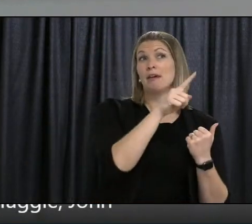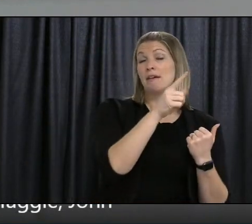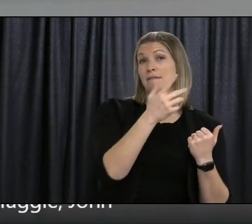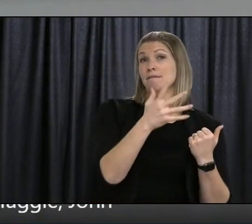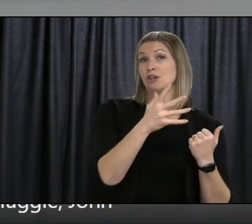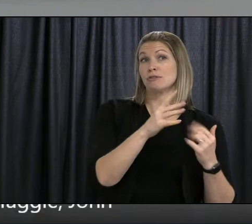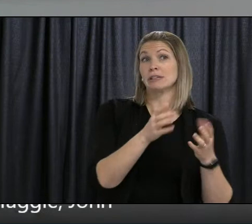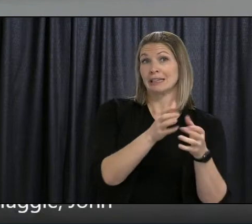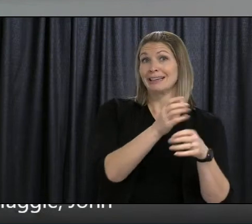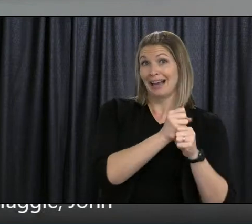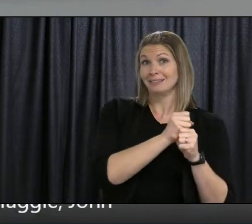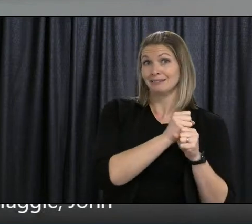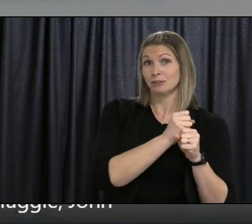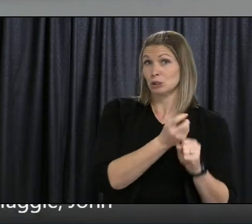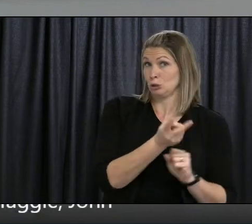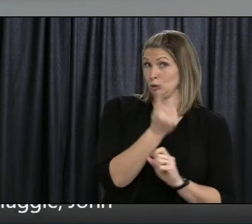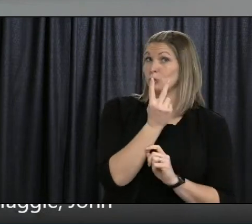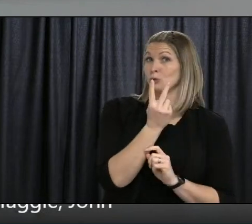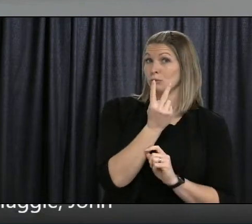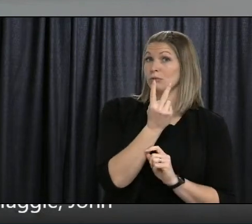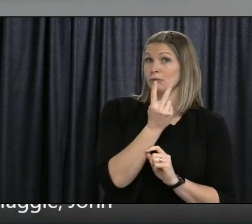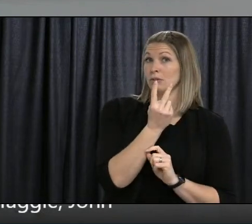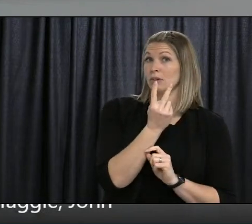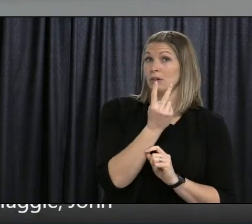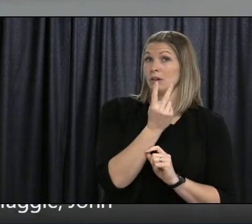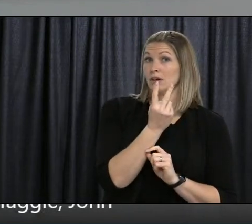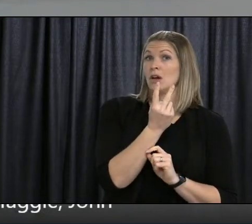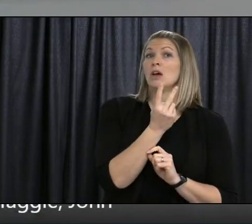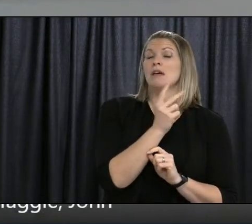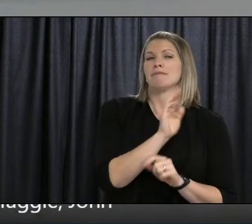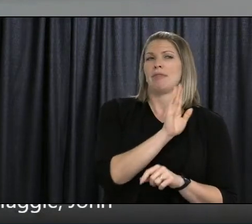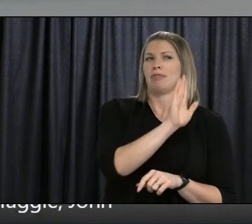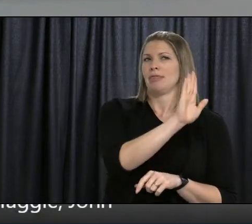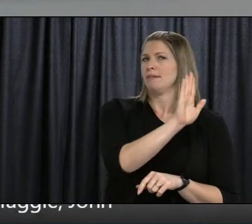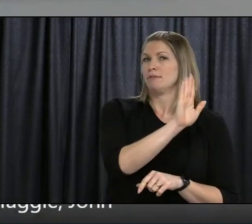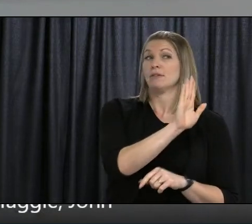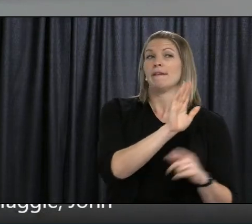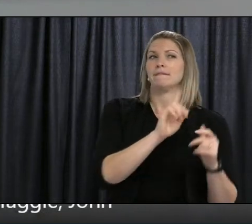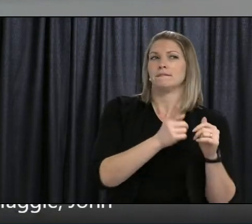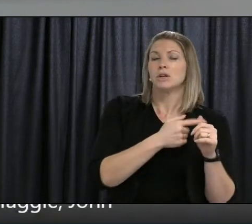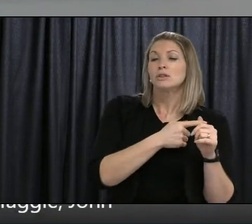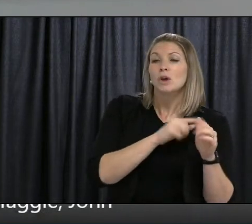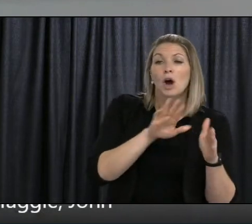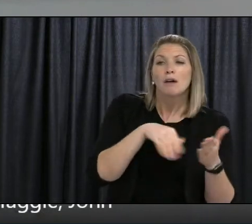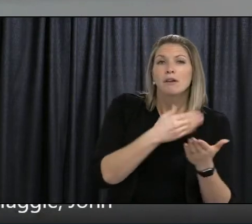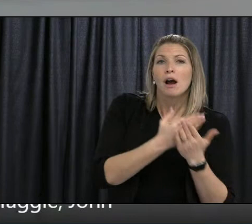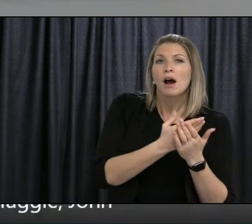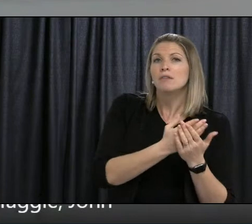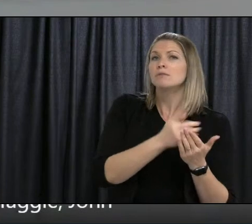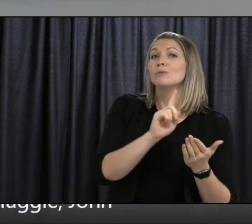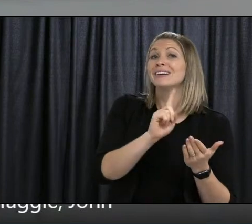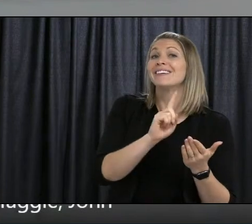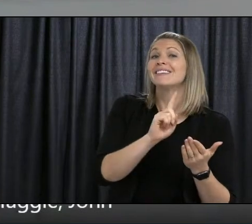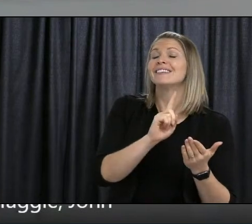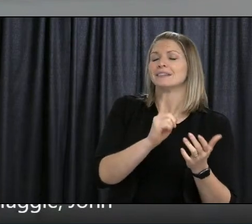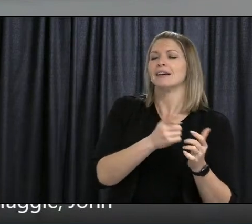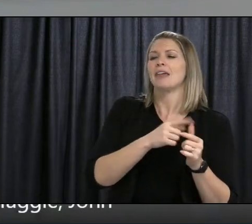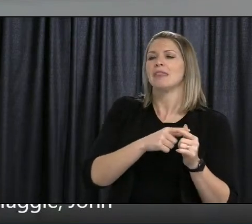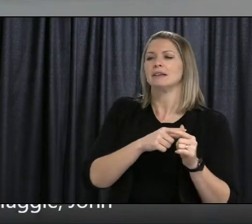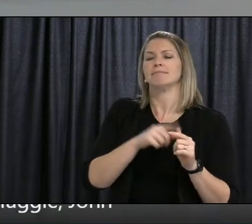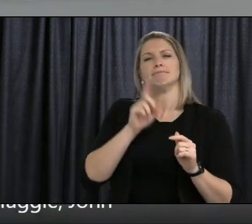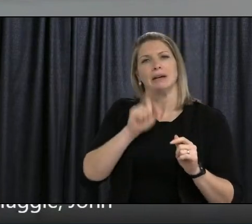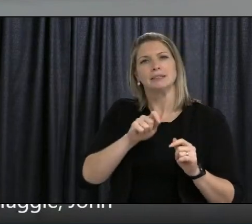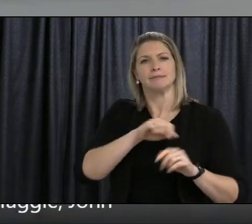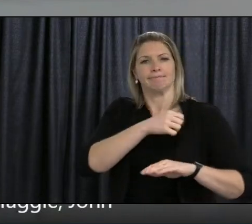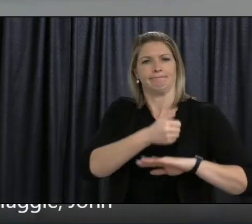two sets of deliveries be done from the depot that they arrive at. So hence, for those a couple